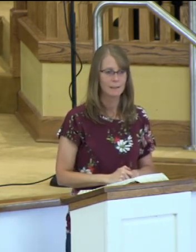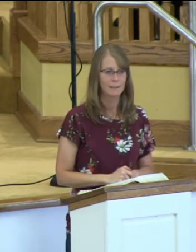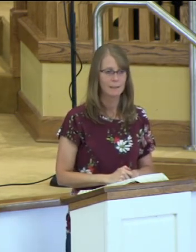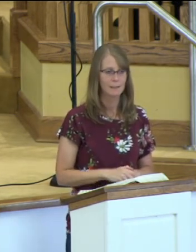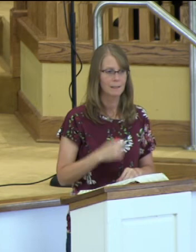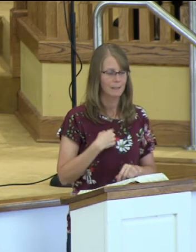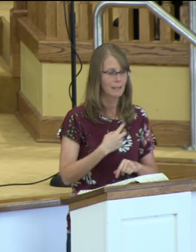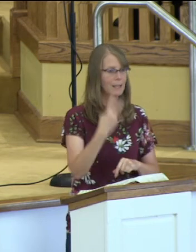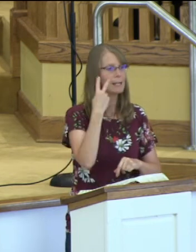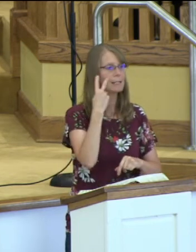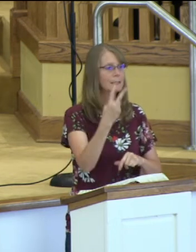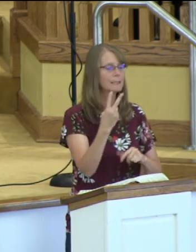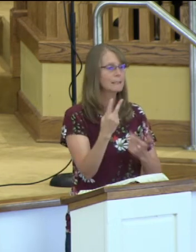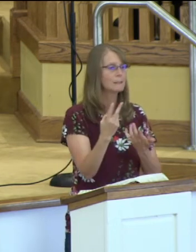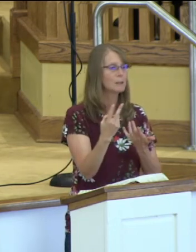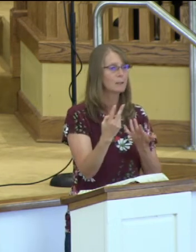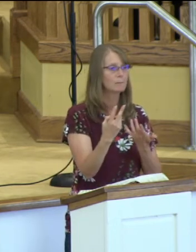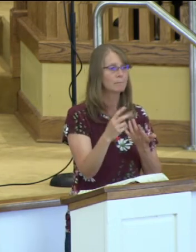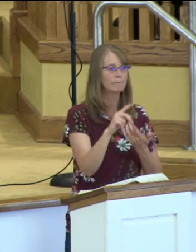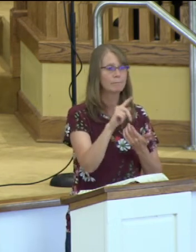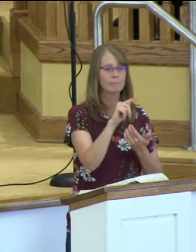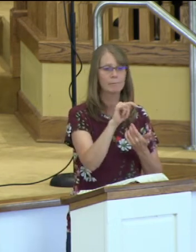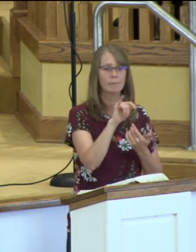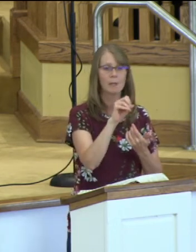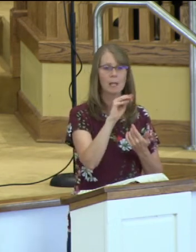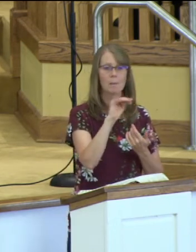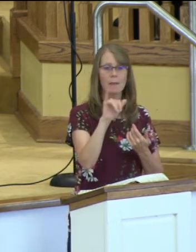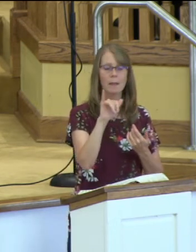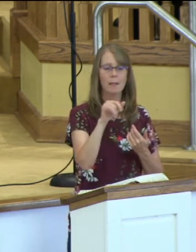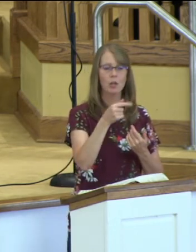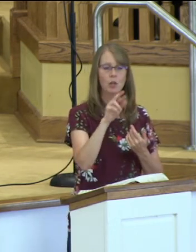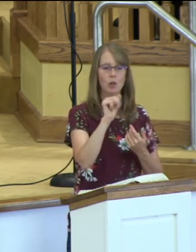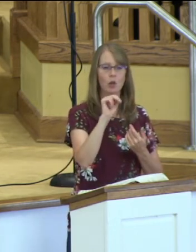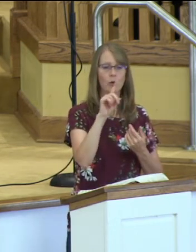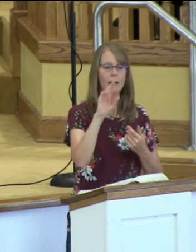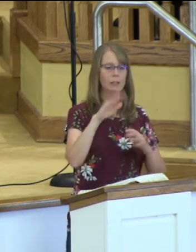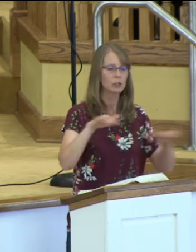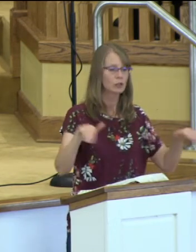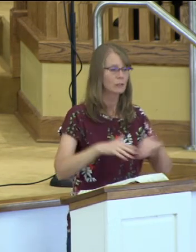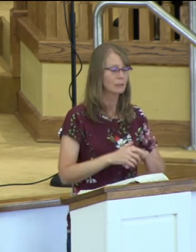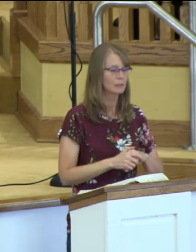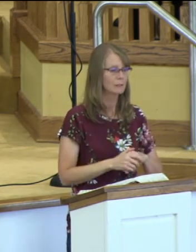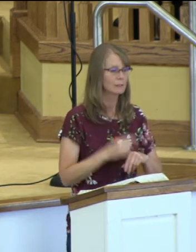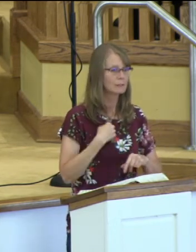I see Timmy's grandkids. I see the Waldesians.